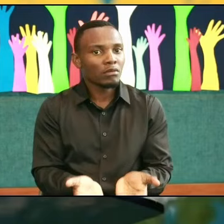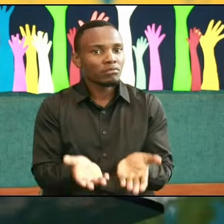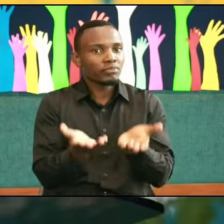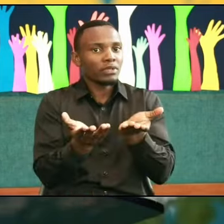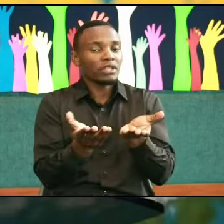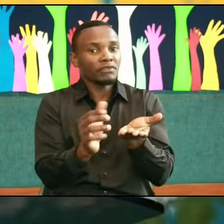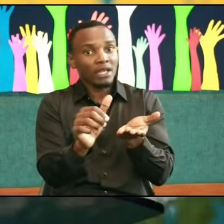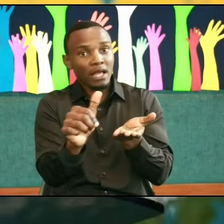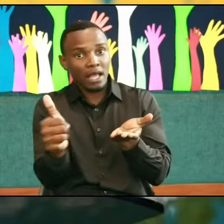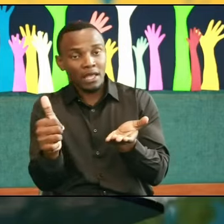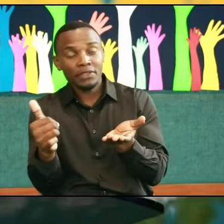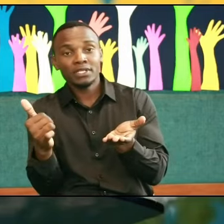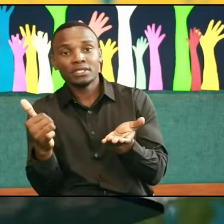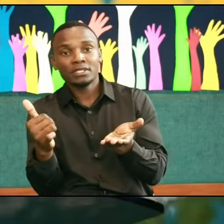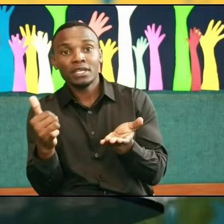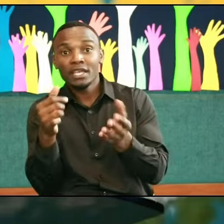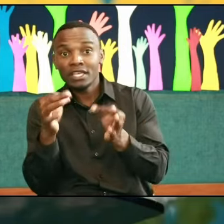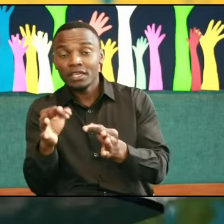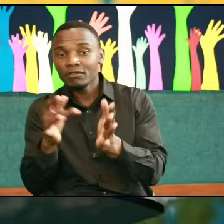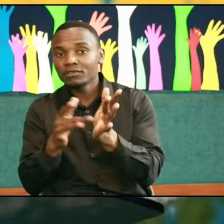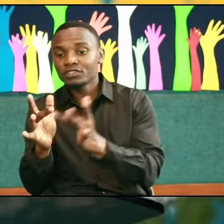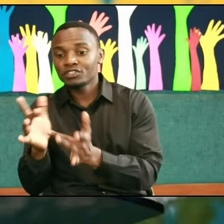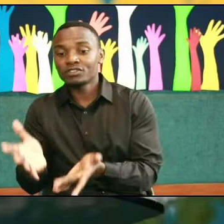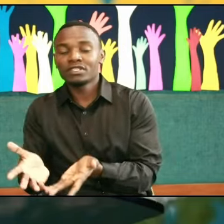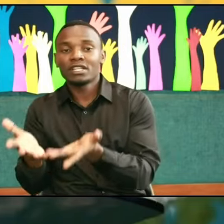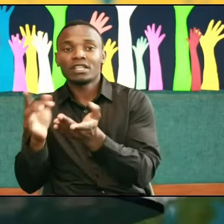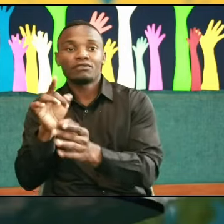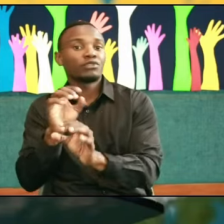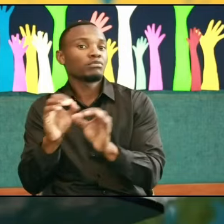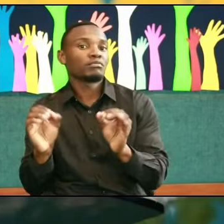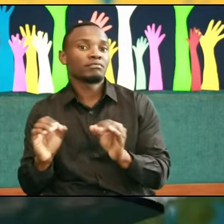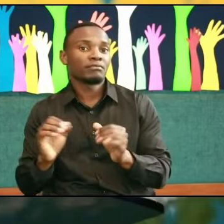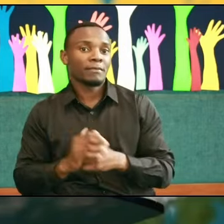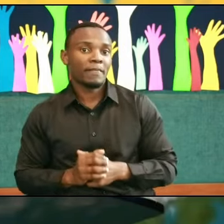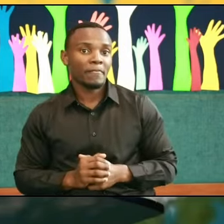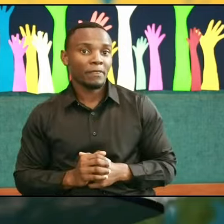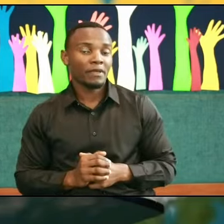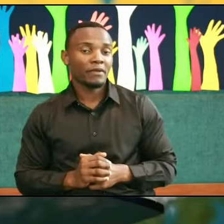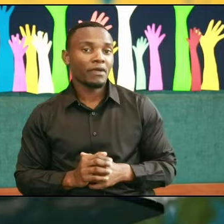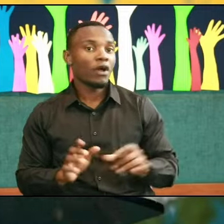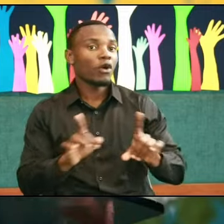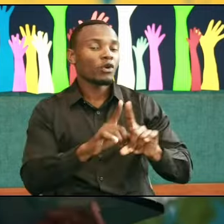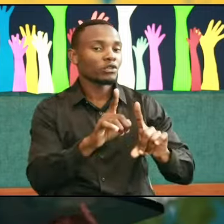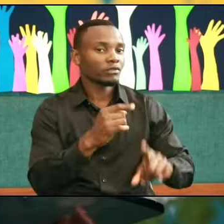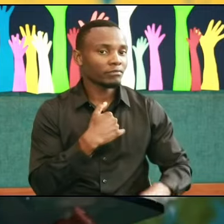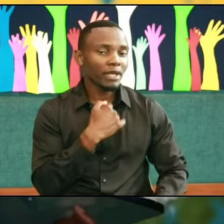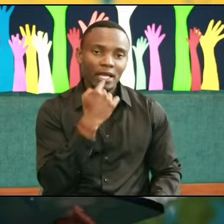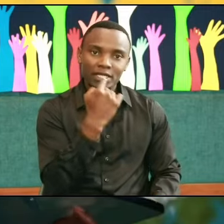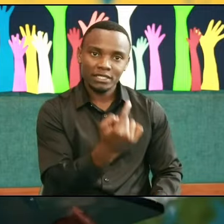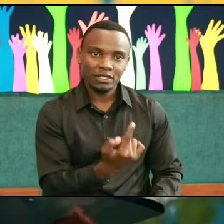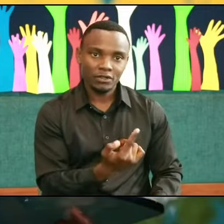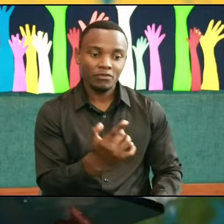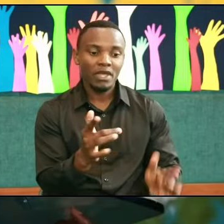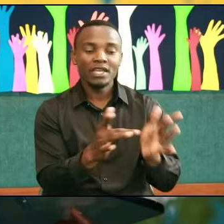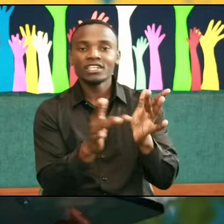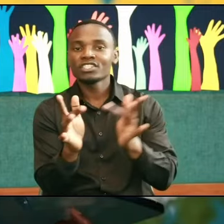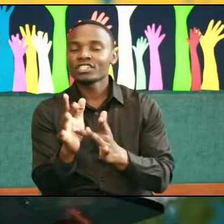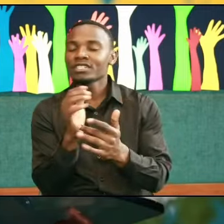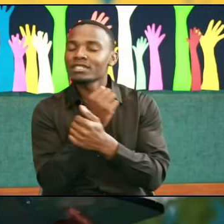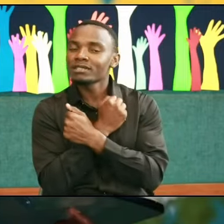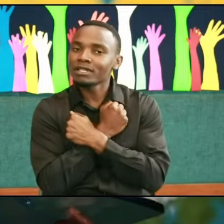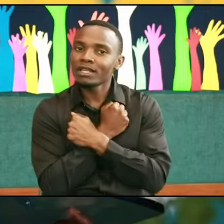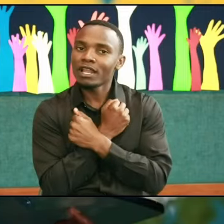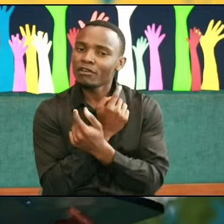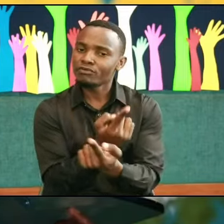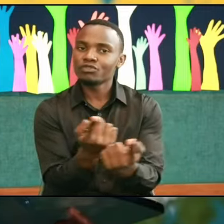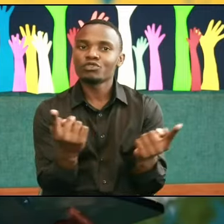you are lifted by Jesus Christ. And let me say this to you one more time. Jesus loves you and